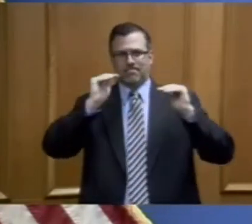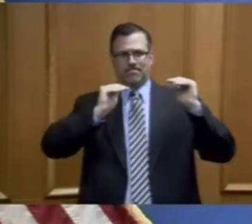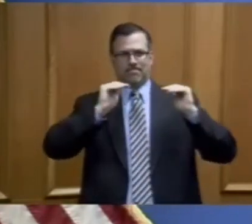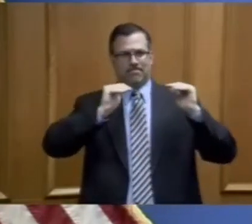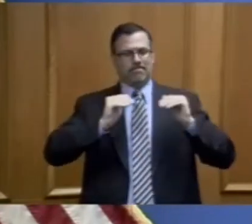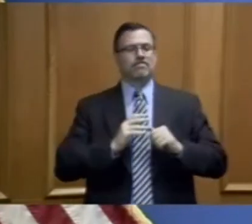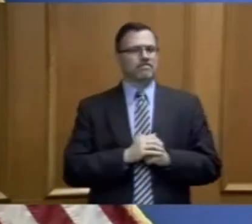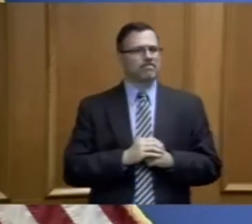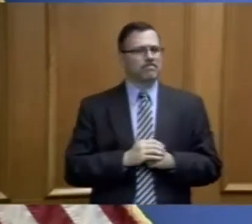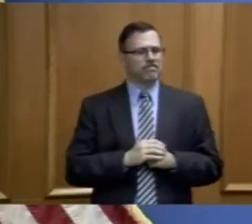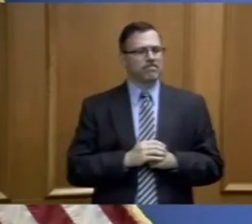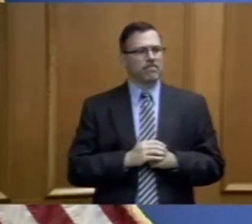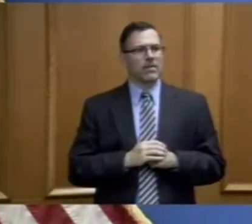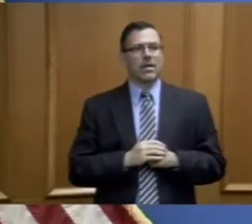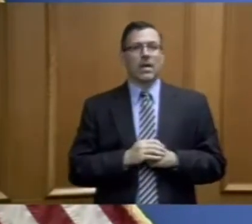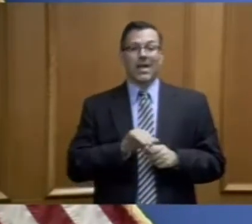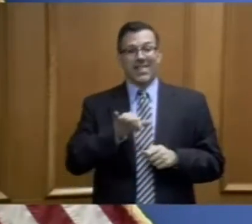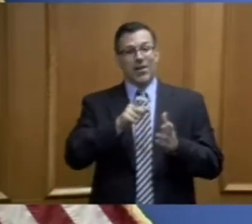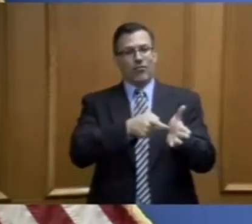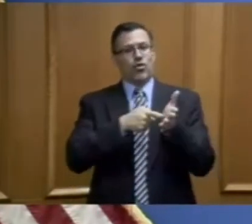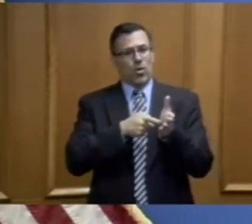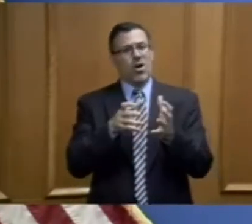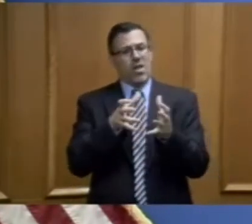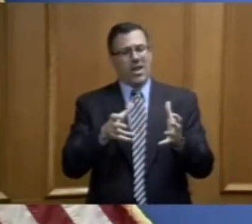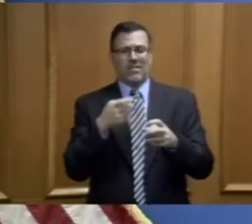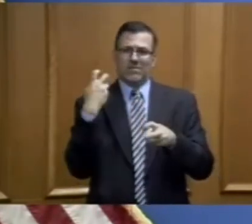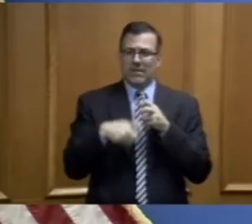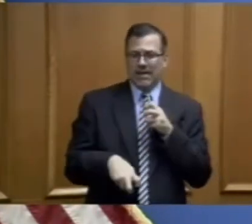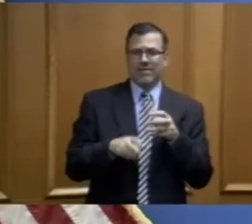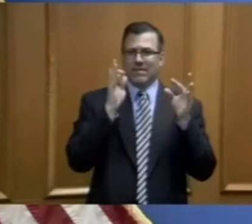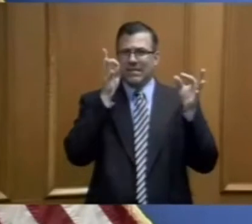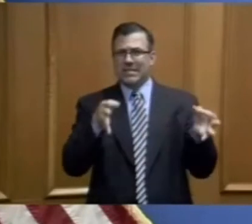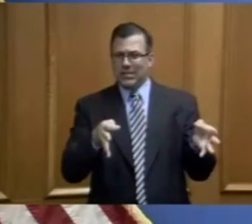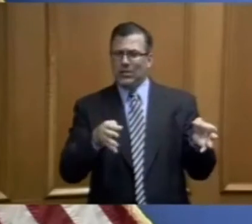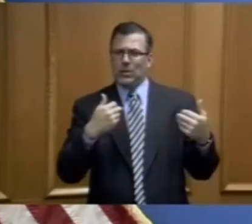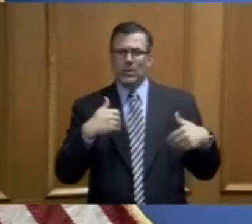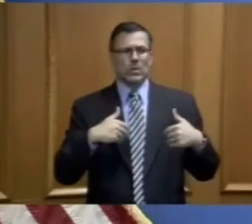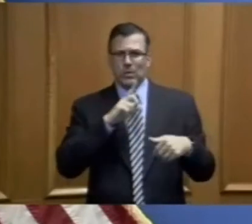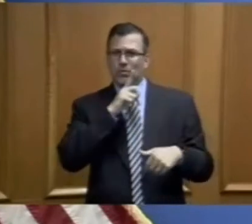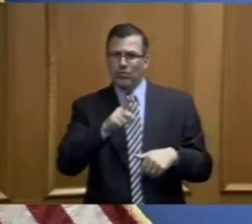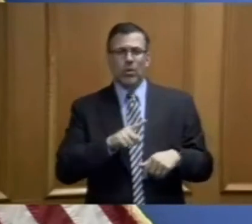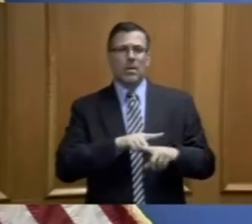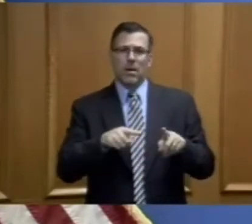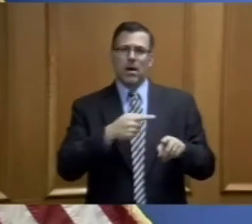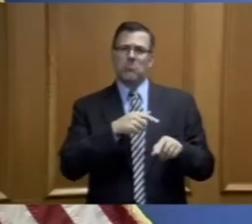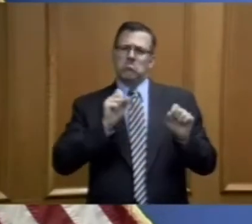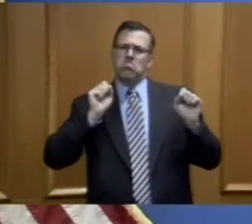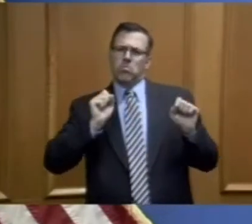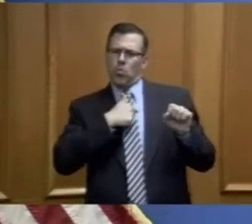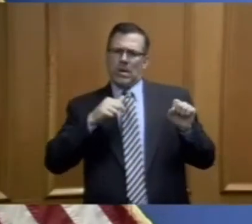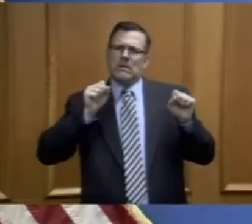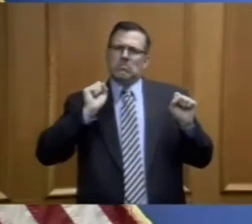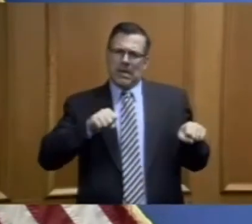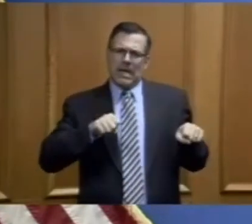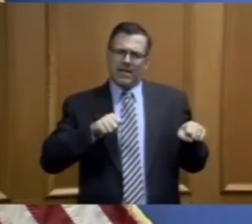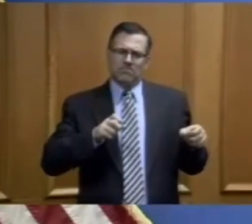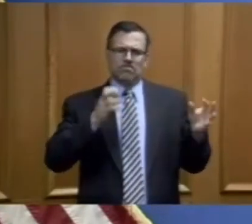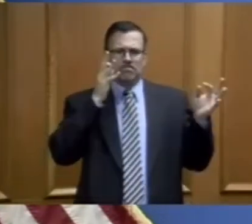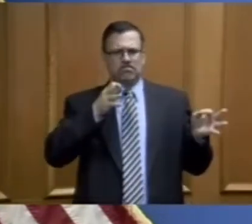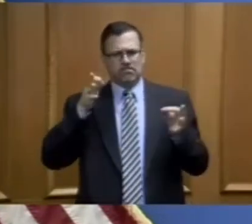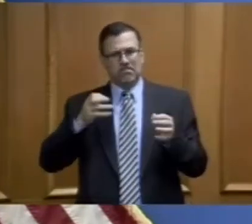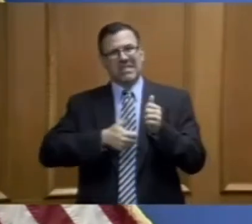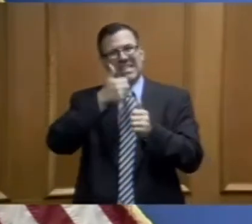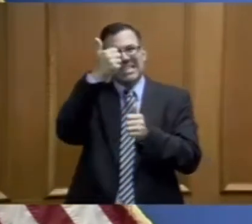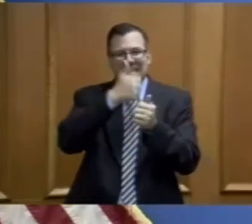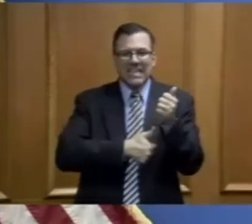lot of decisions. That will take a lot of difficult decisions, but ones that are certainly possible and that we're capable of doing. So every